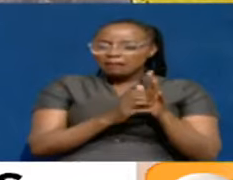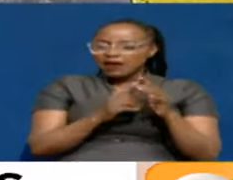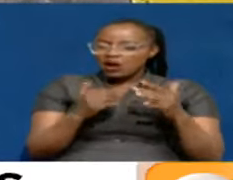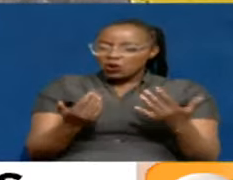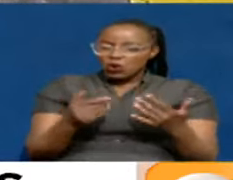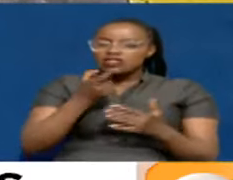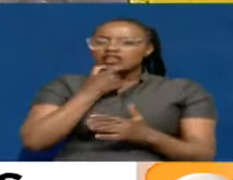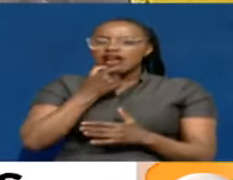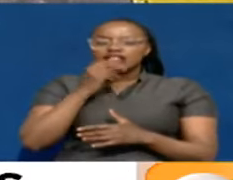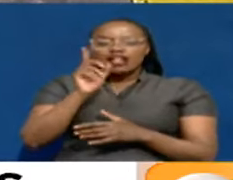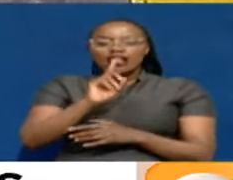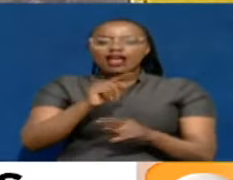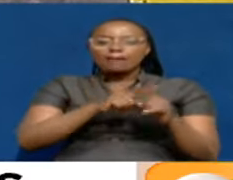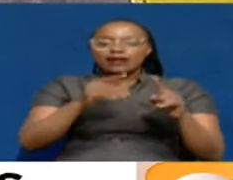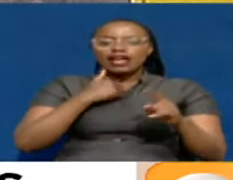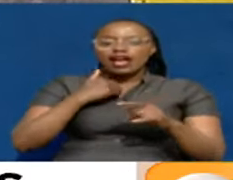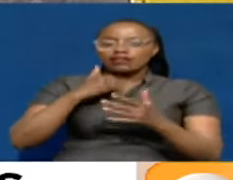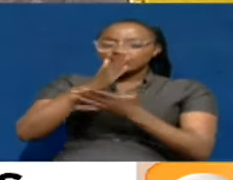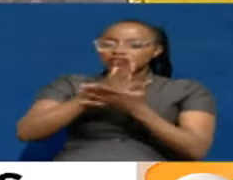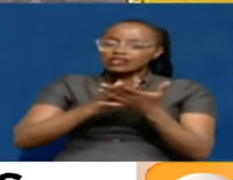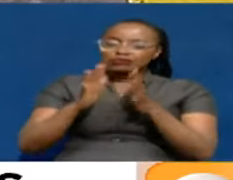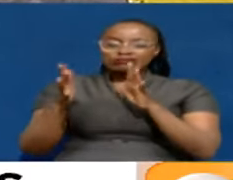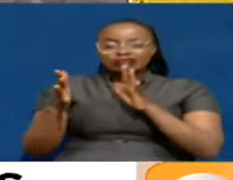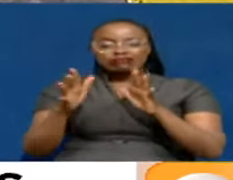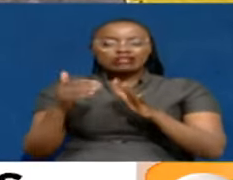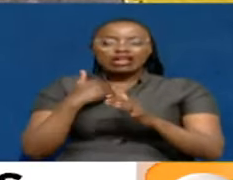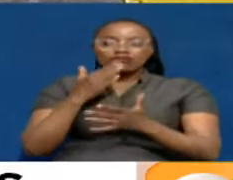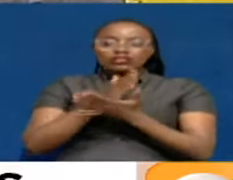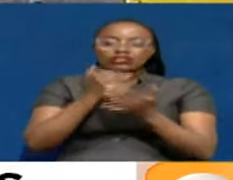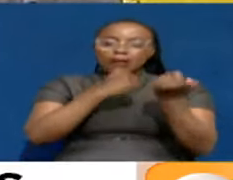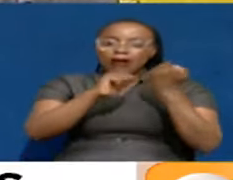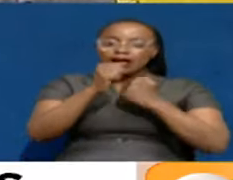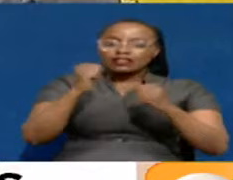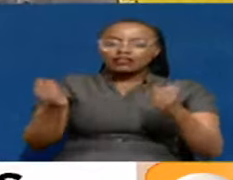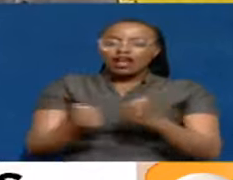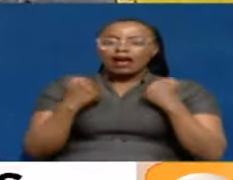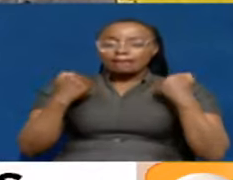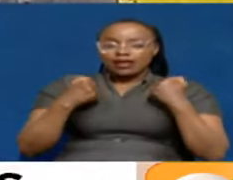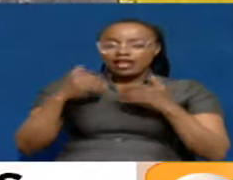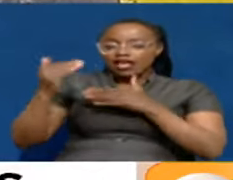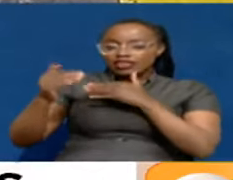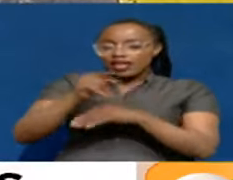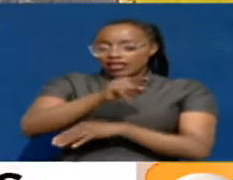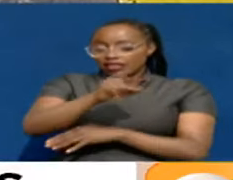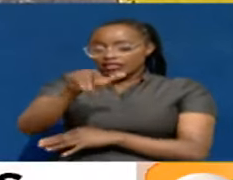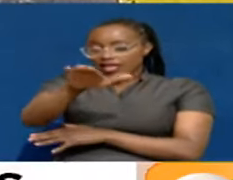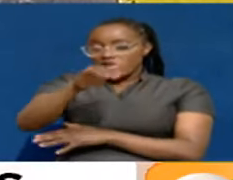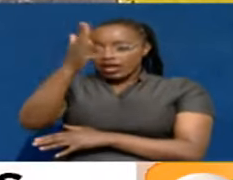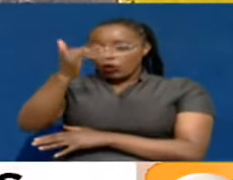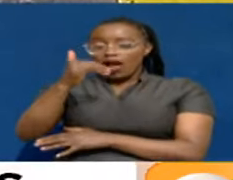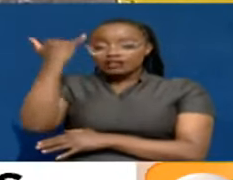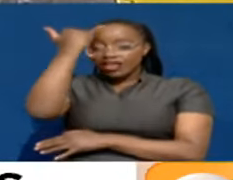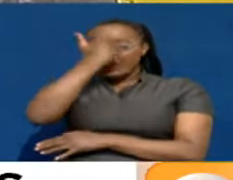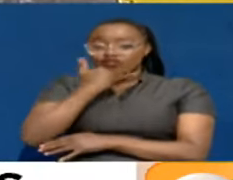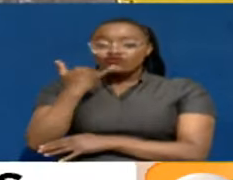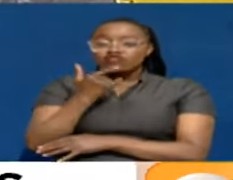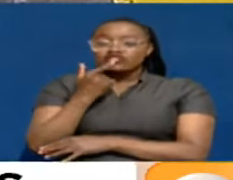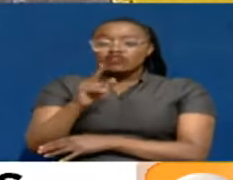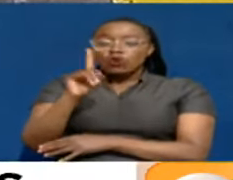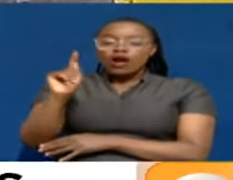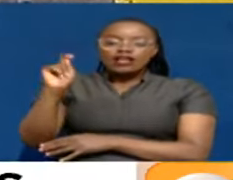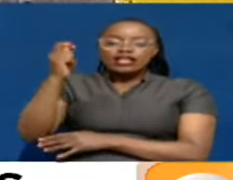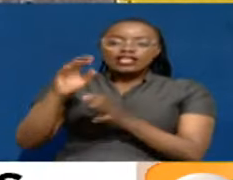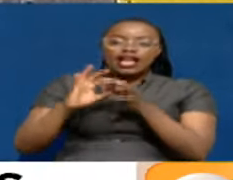just Nyanza, all of these things. There seems to be quite some activity going on around the president. Because as Yvonne was saying, there is the One